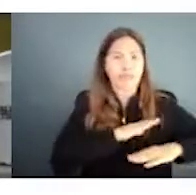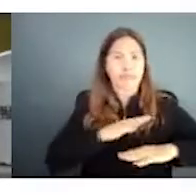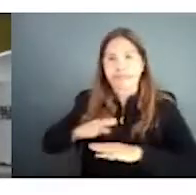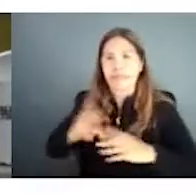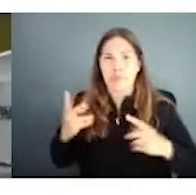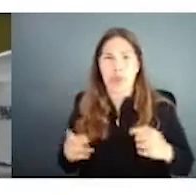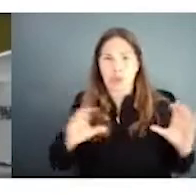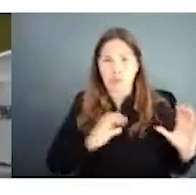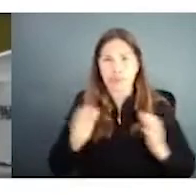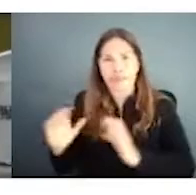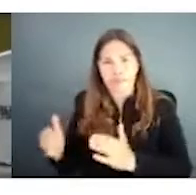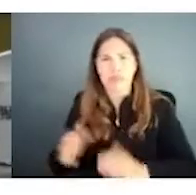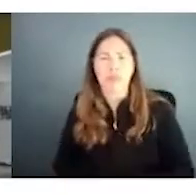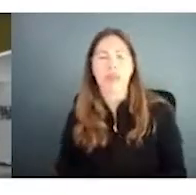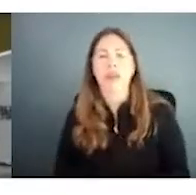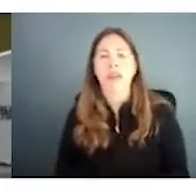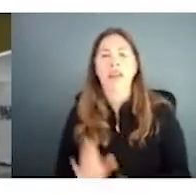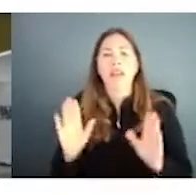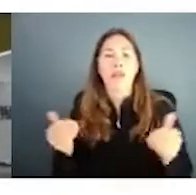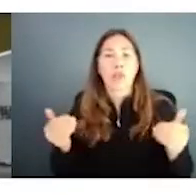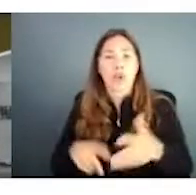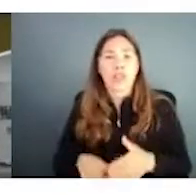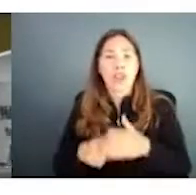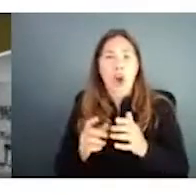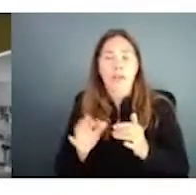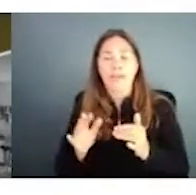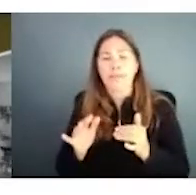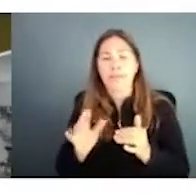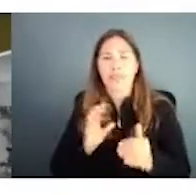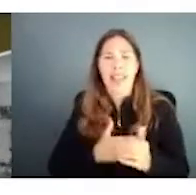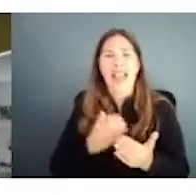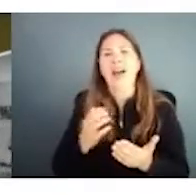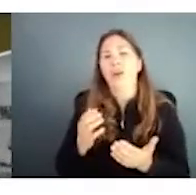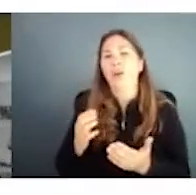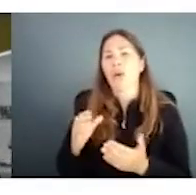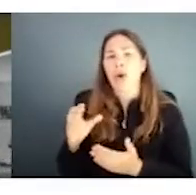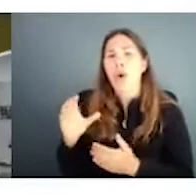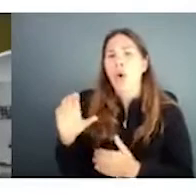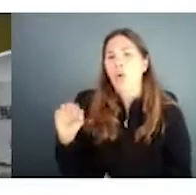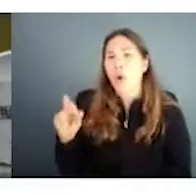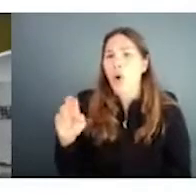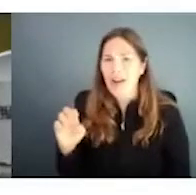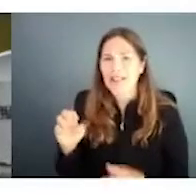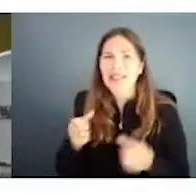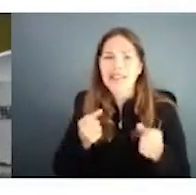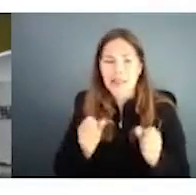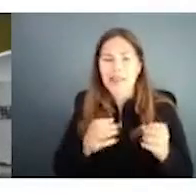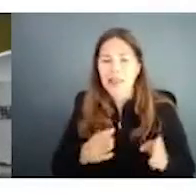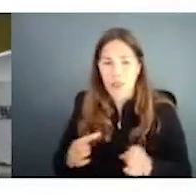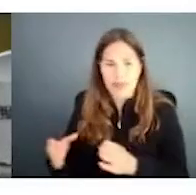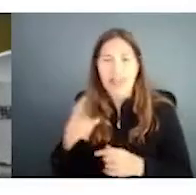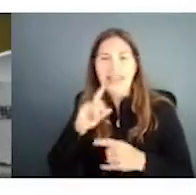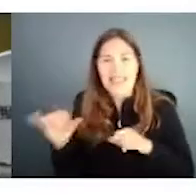everybody. So let's start with our course sequencing. And this is the same right